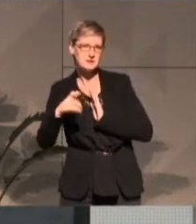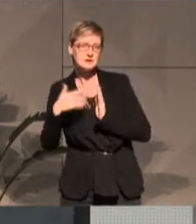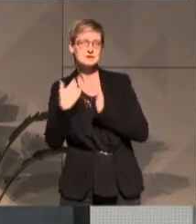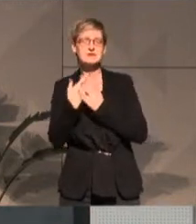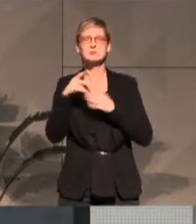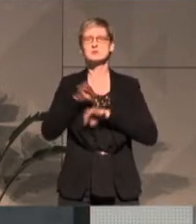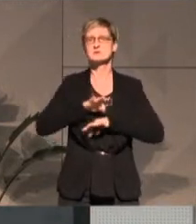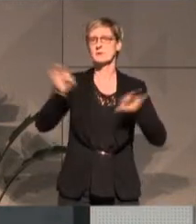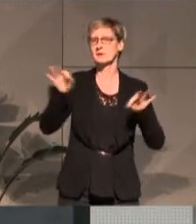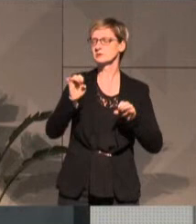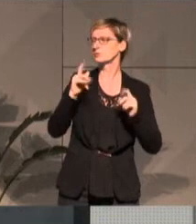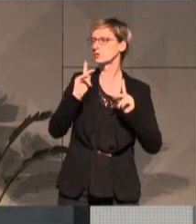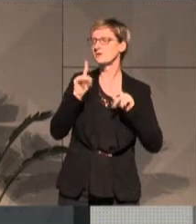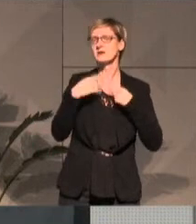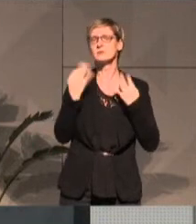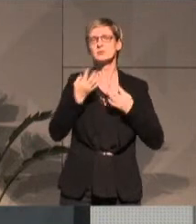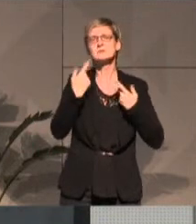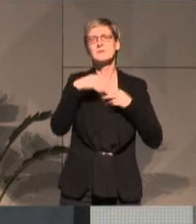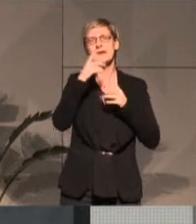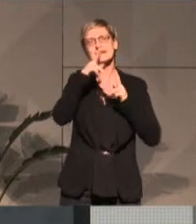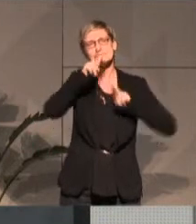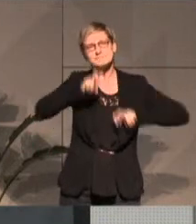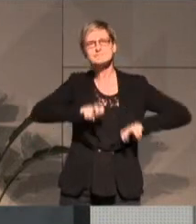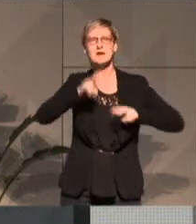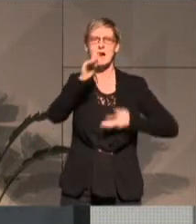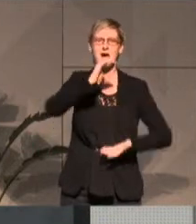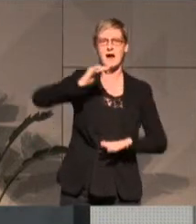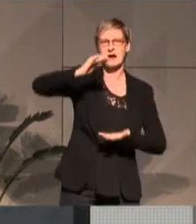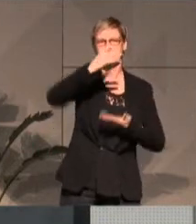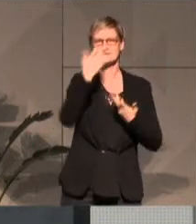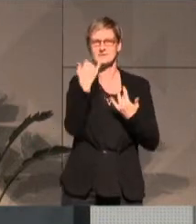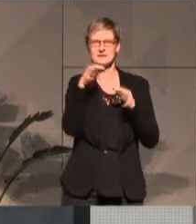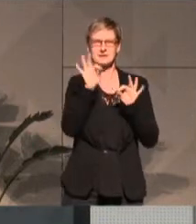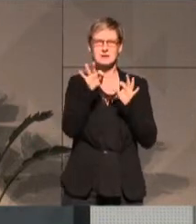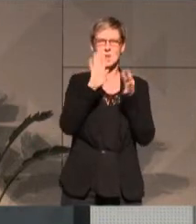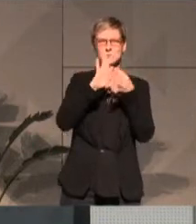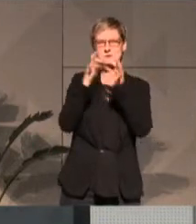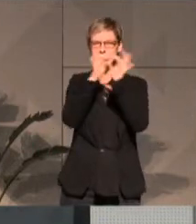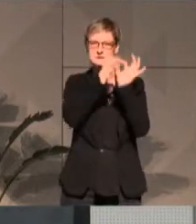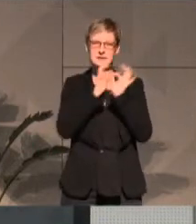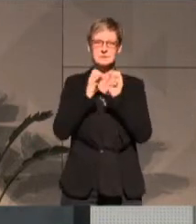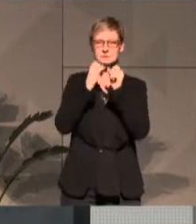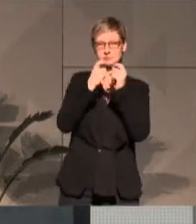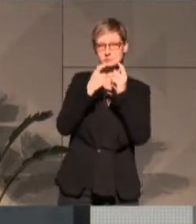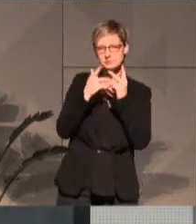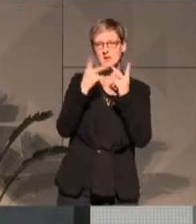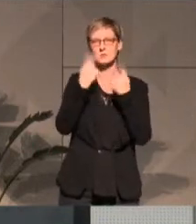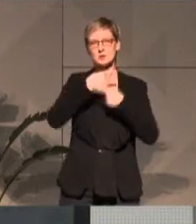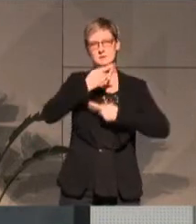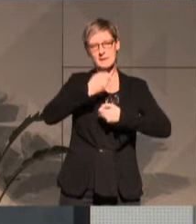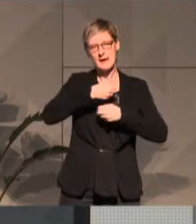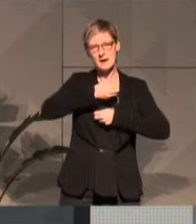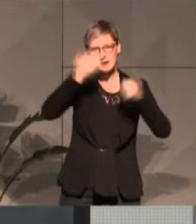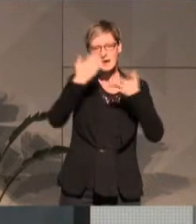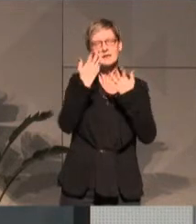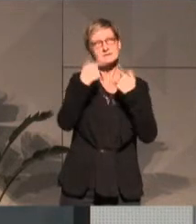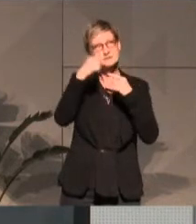So this, as such, should be improved in order for us to have a solid foundation for decision